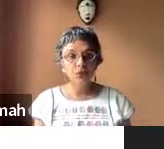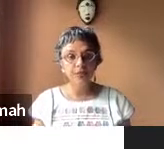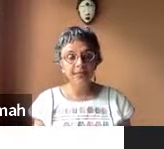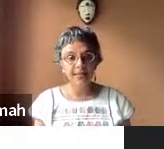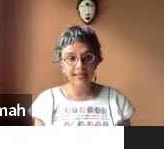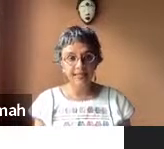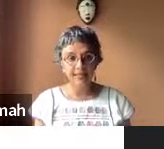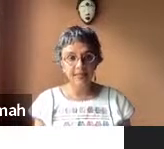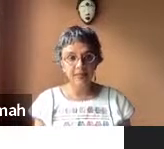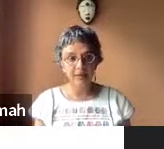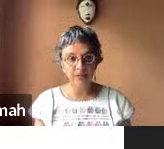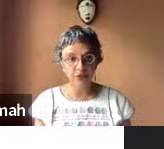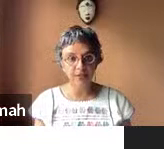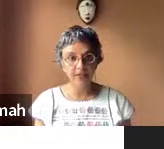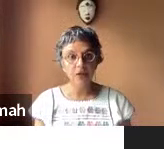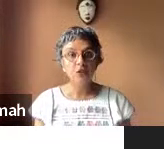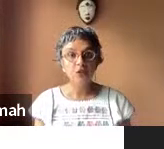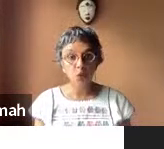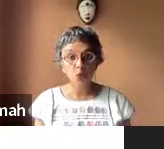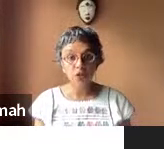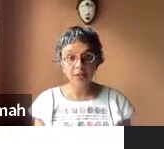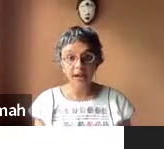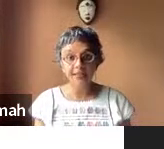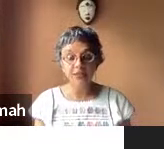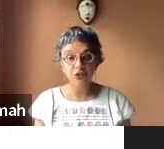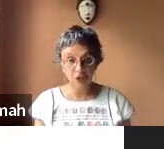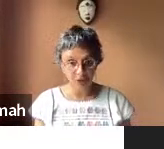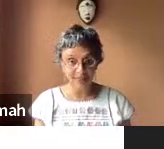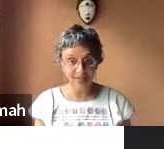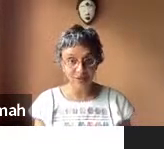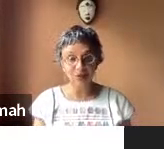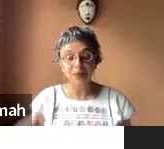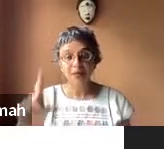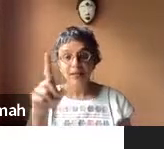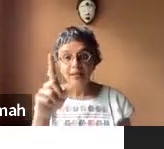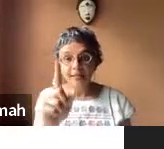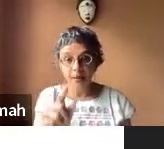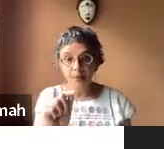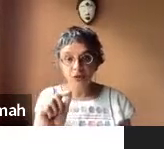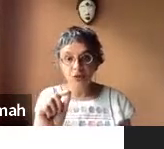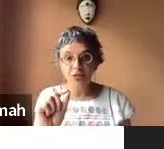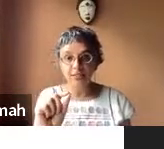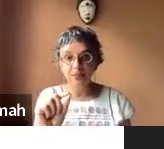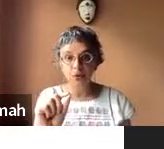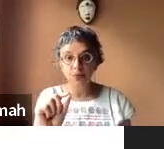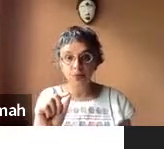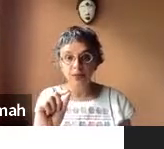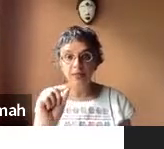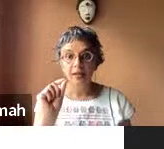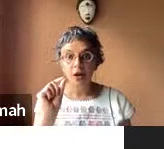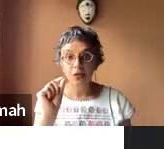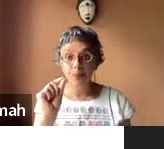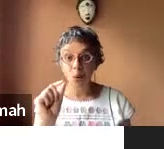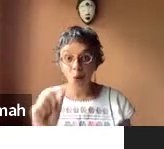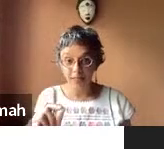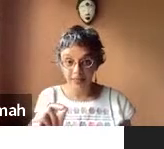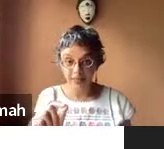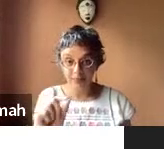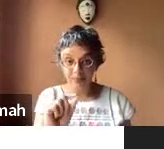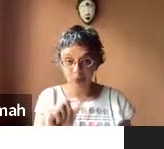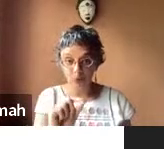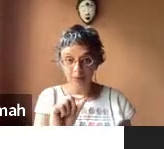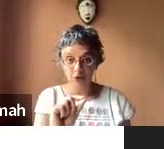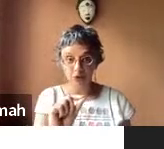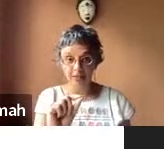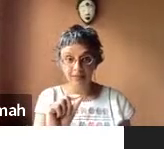Let's go to the second metric, socialized childcare. The numbers you see in purple are the